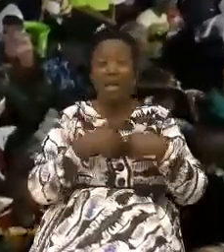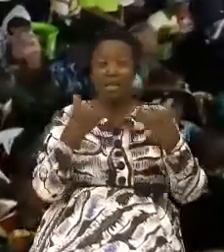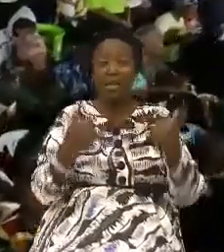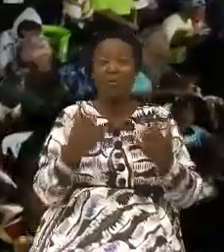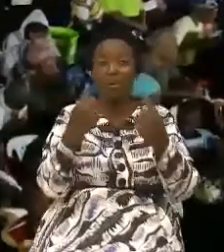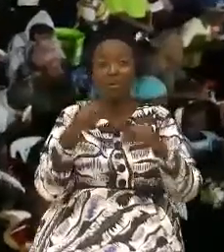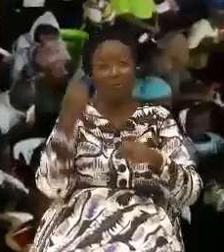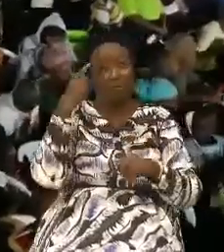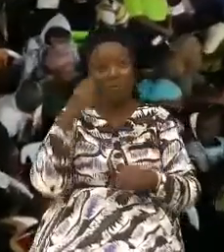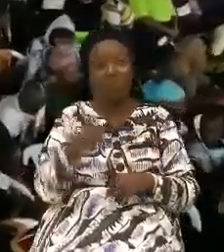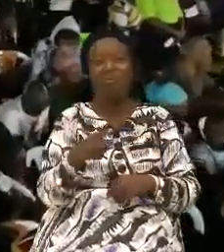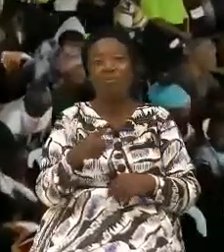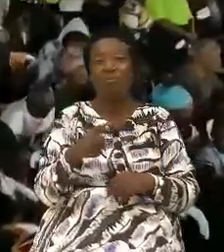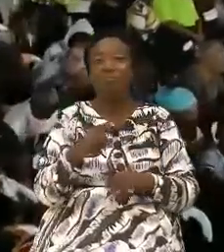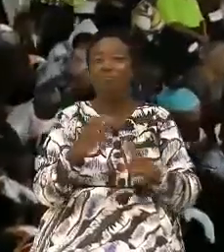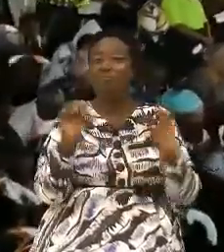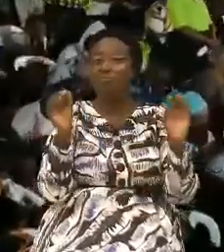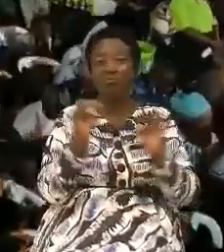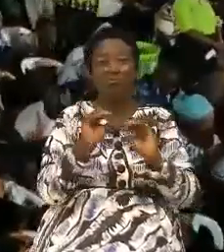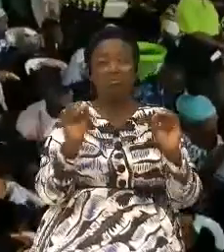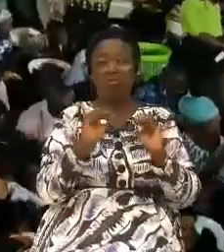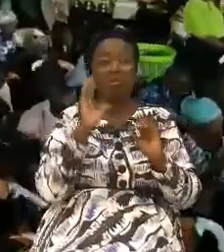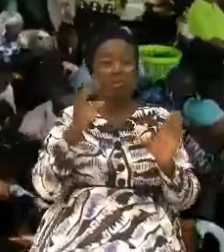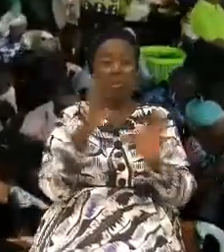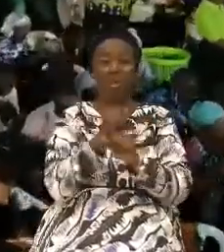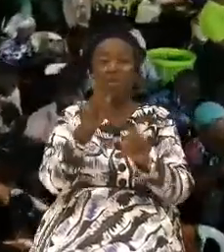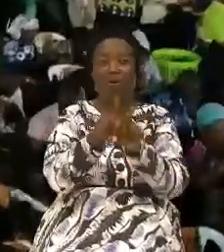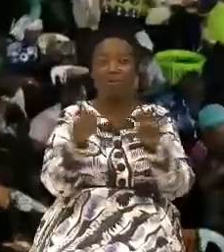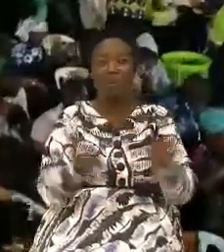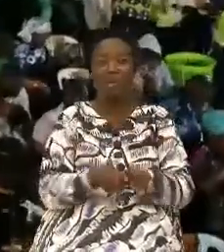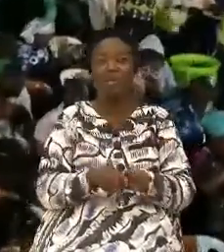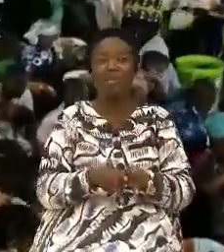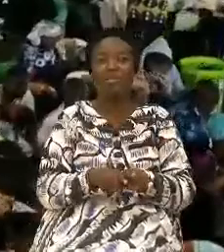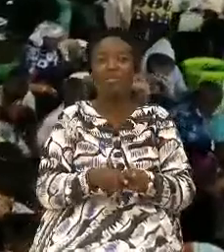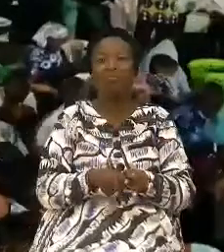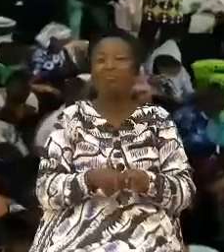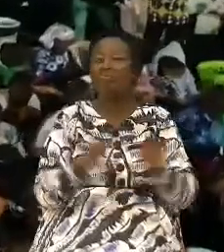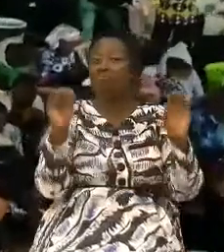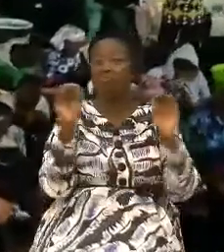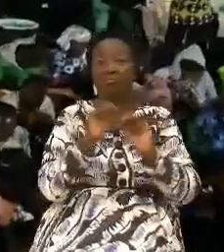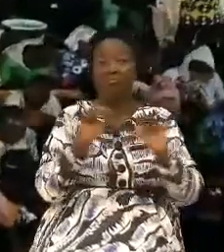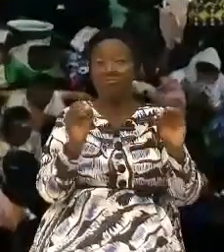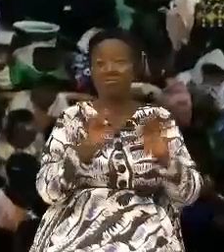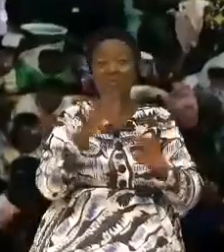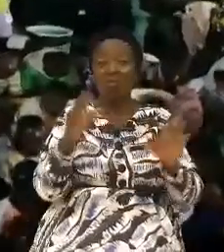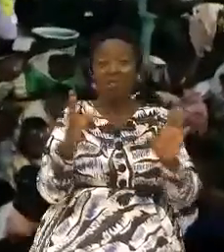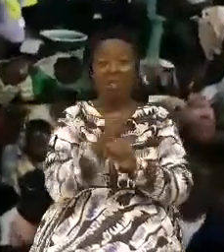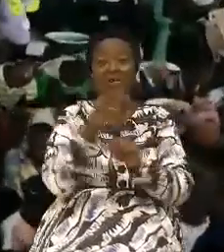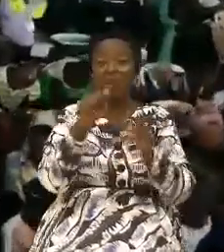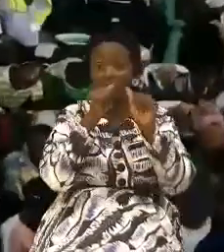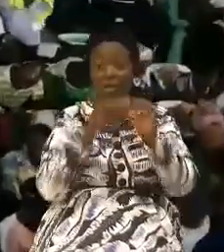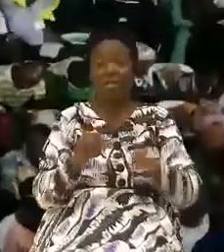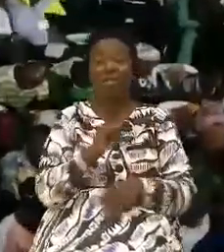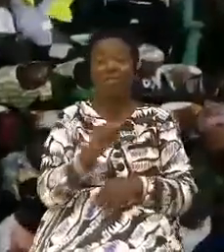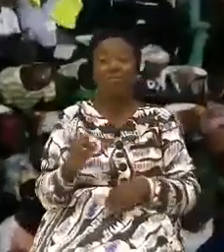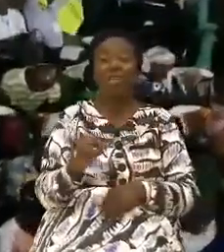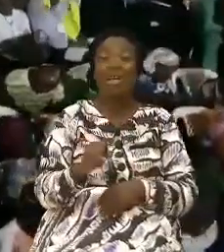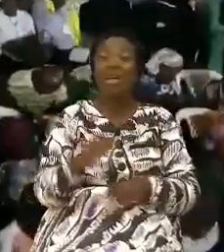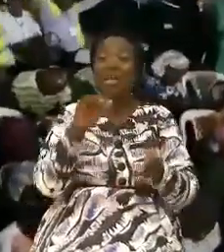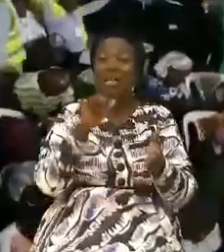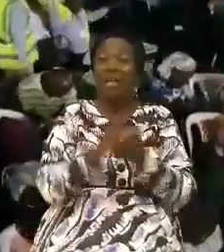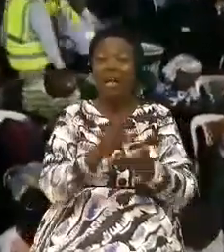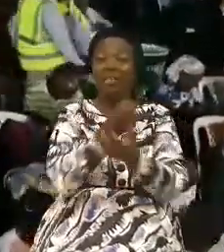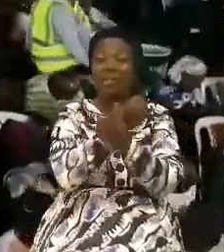you. Nobody will take your place. Nobody will take your blessing. That